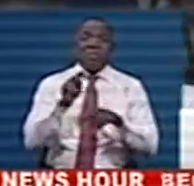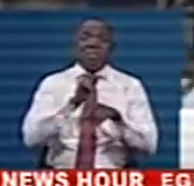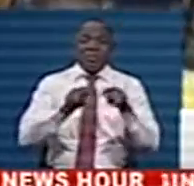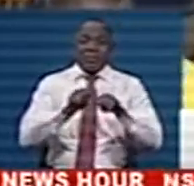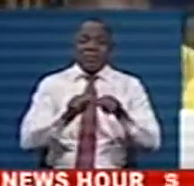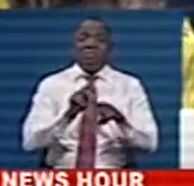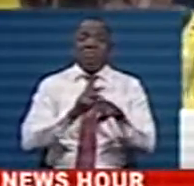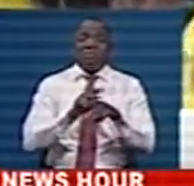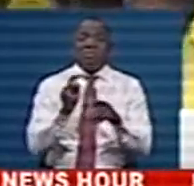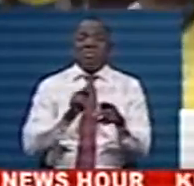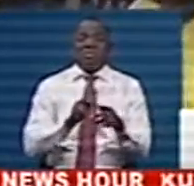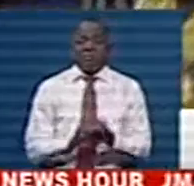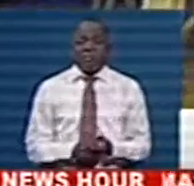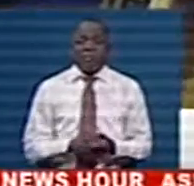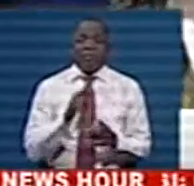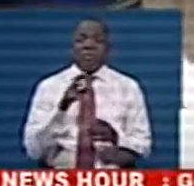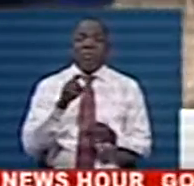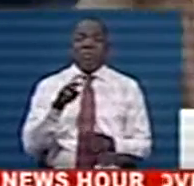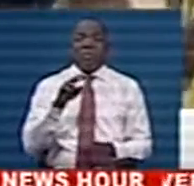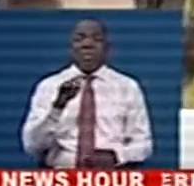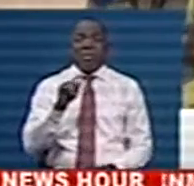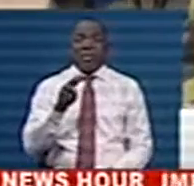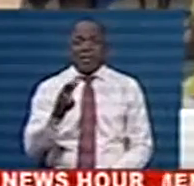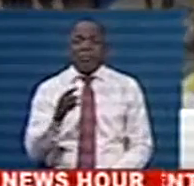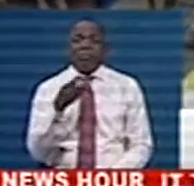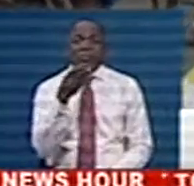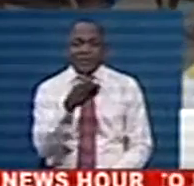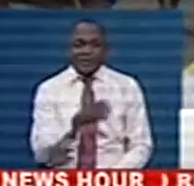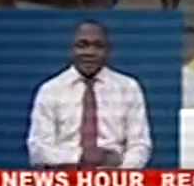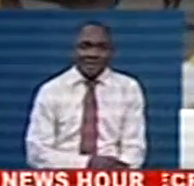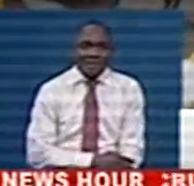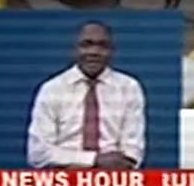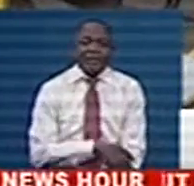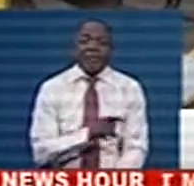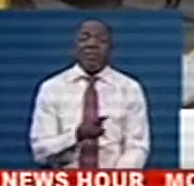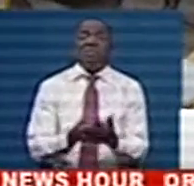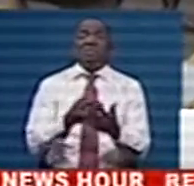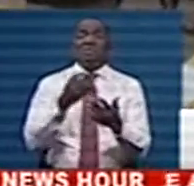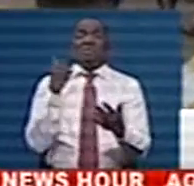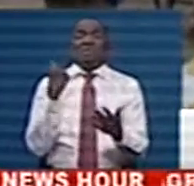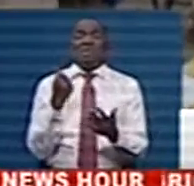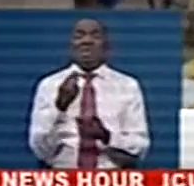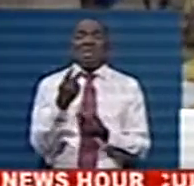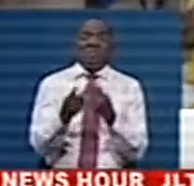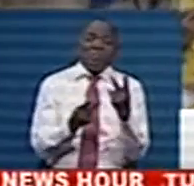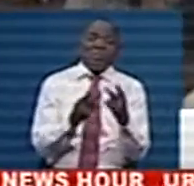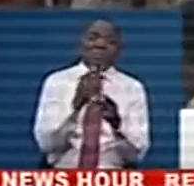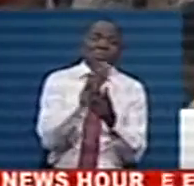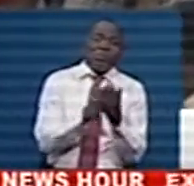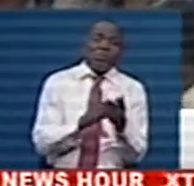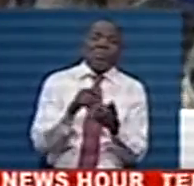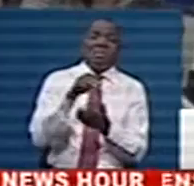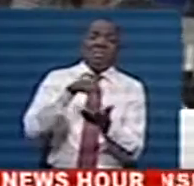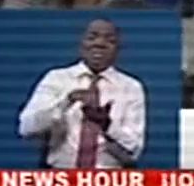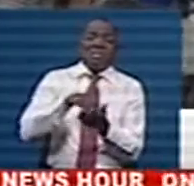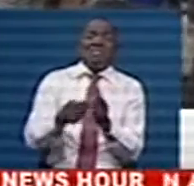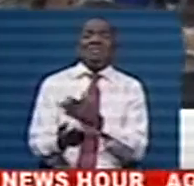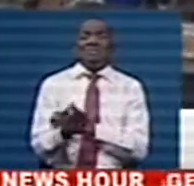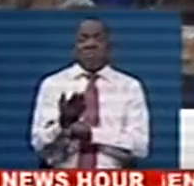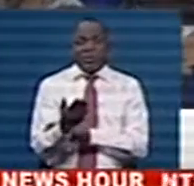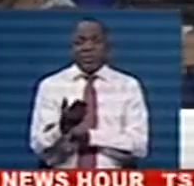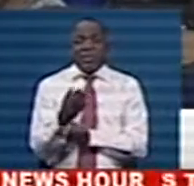technical and vocational training, Dr. Yaw Osei Adutwum, who had earlier on visited some of the centers in the